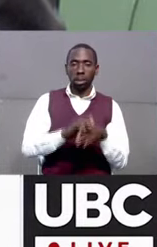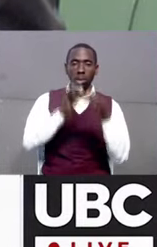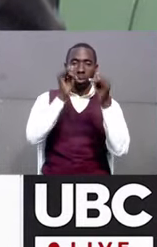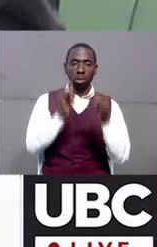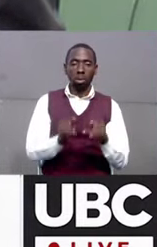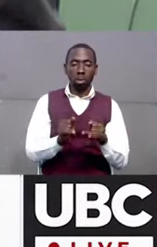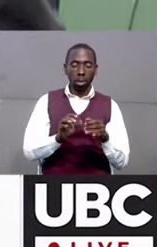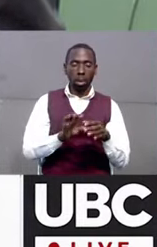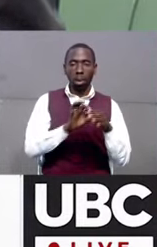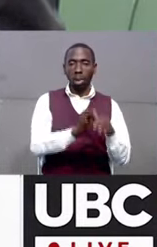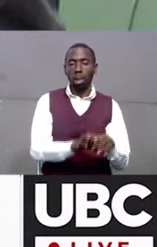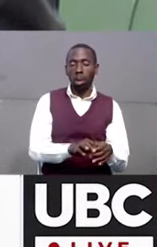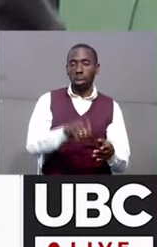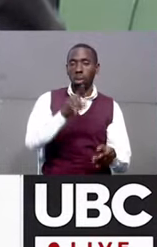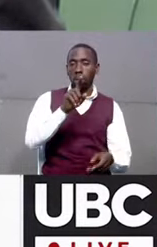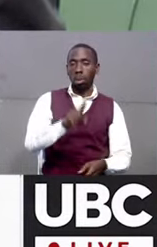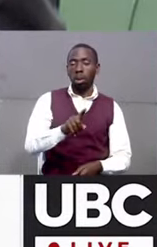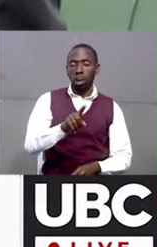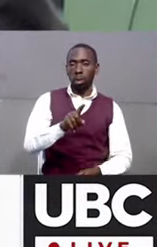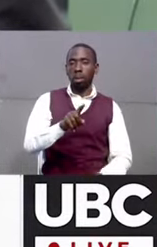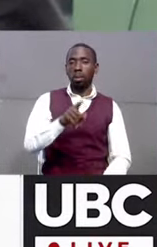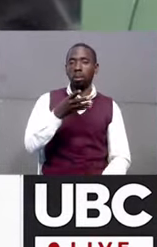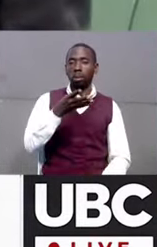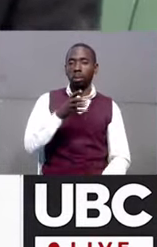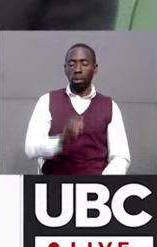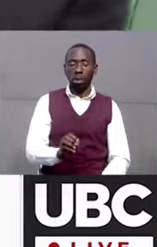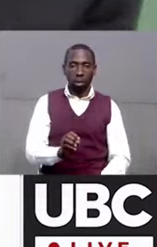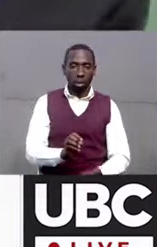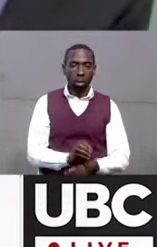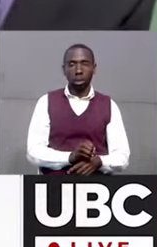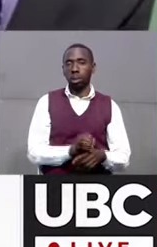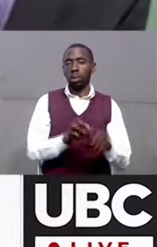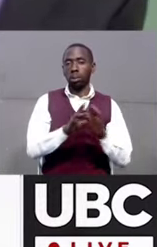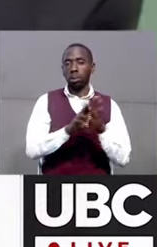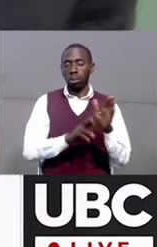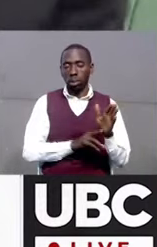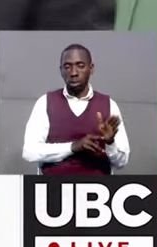pursuant Section 40 of the Tax Procedures Code Act. I beg to lay.